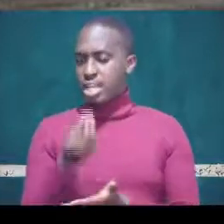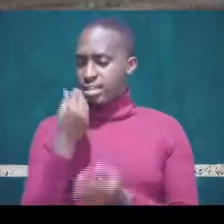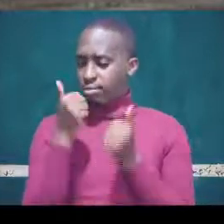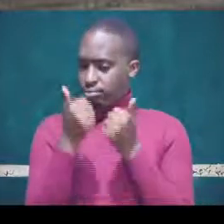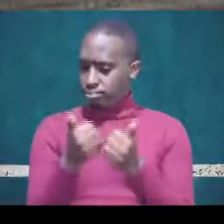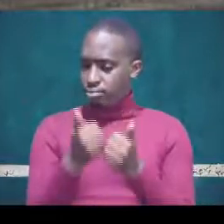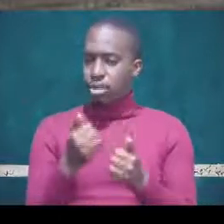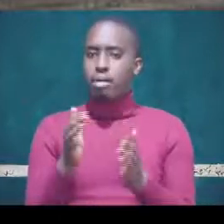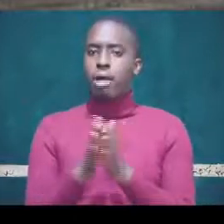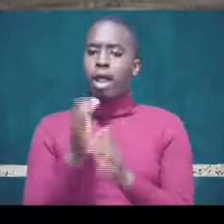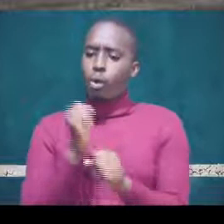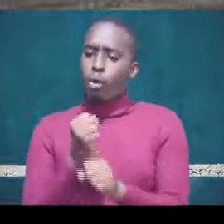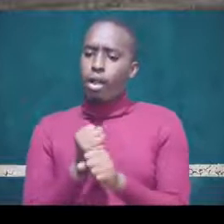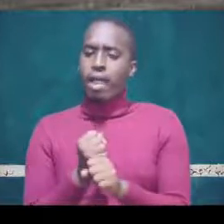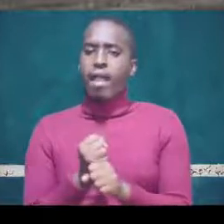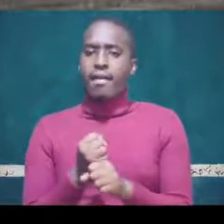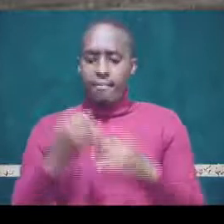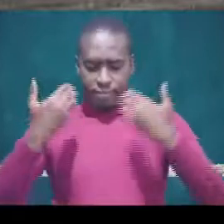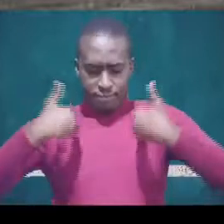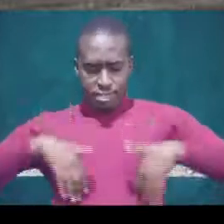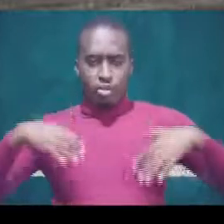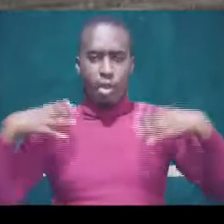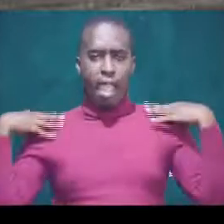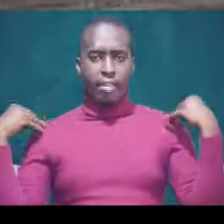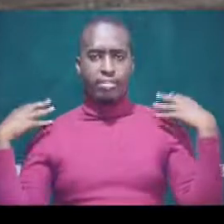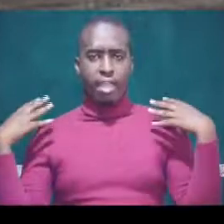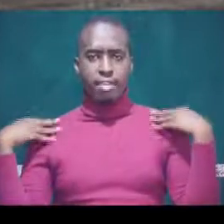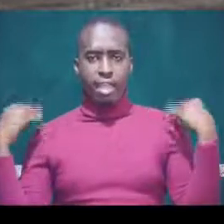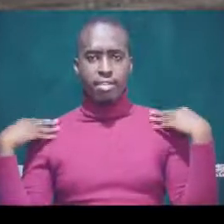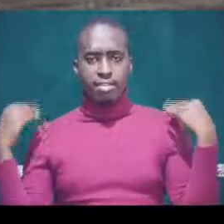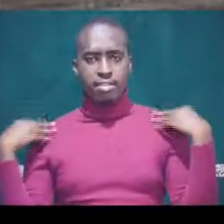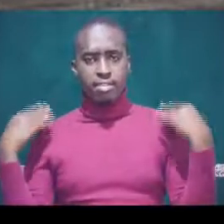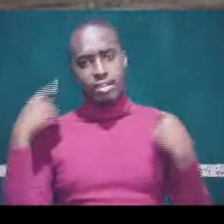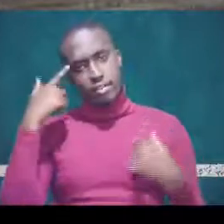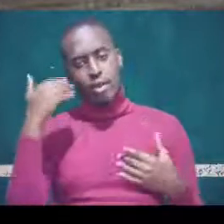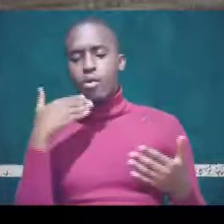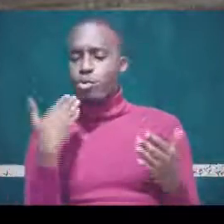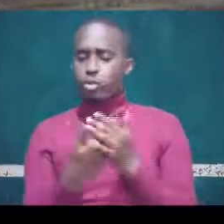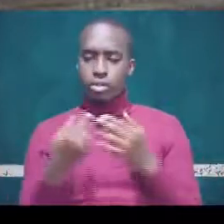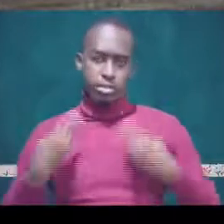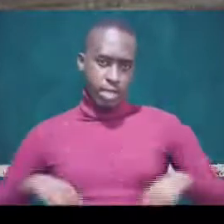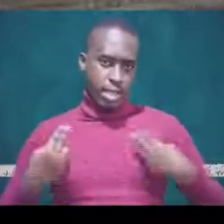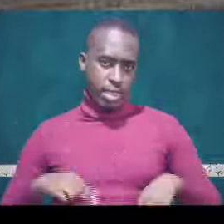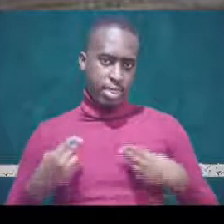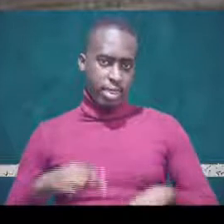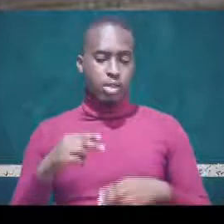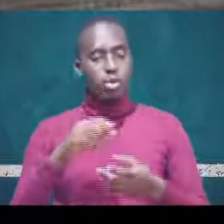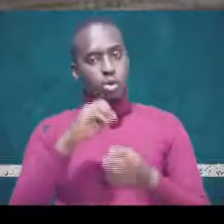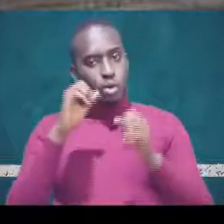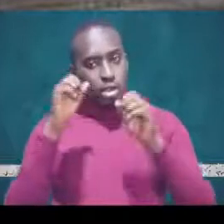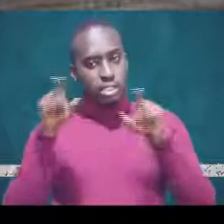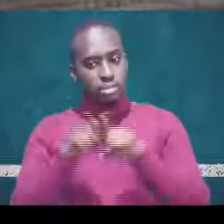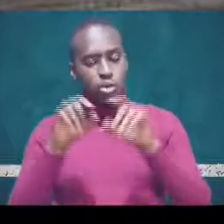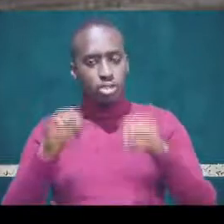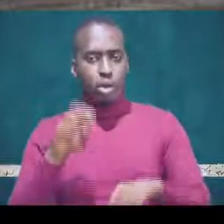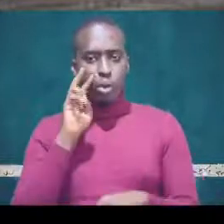and they do a lot of physical exercise, which is good for your health. Okay? So you can be that powerful. You can look